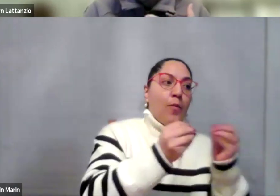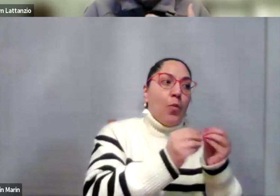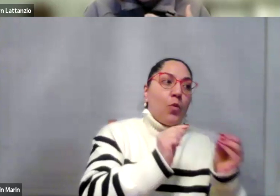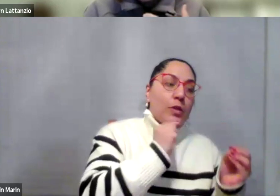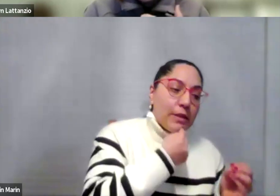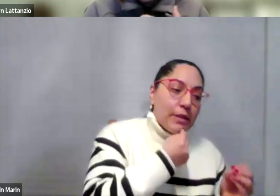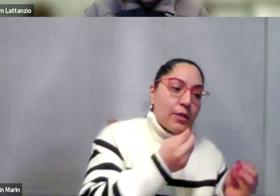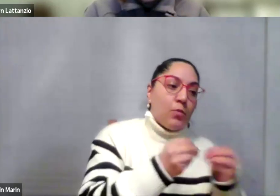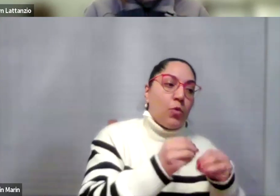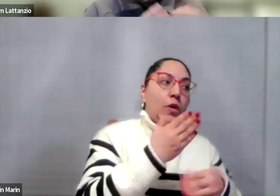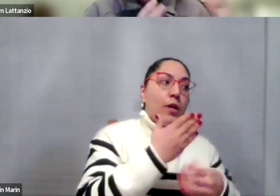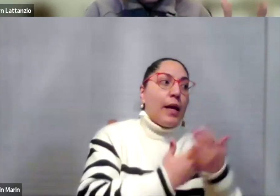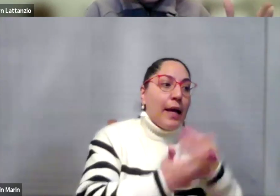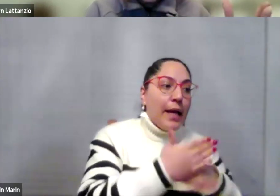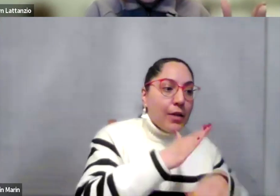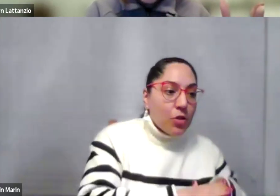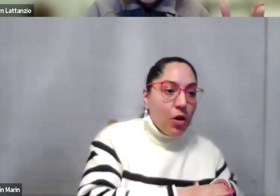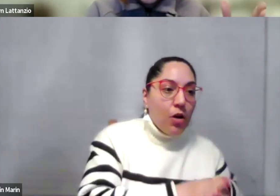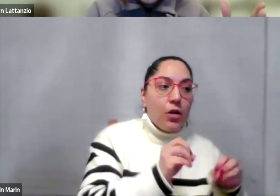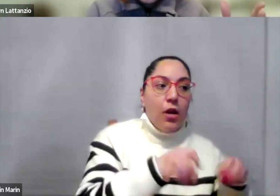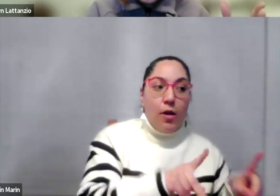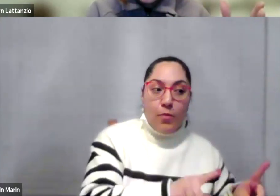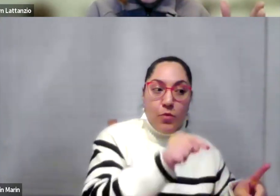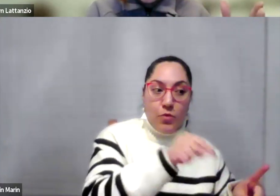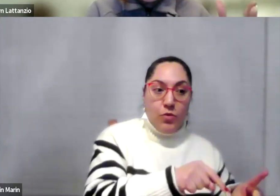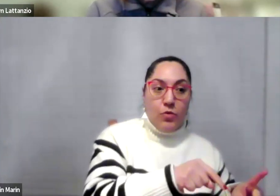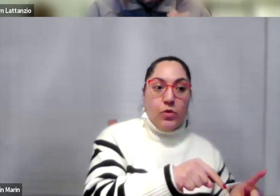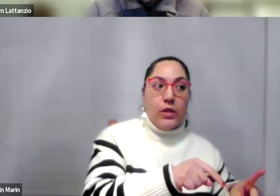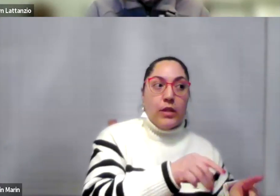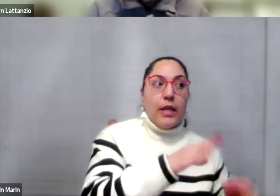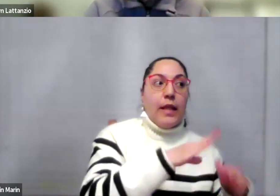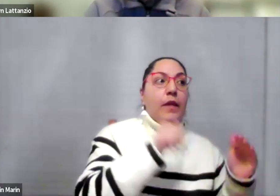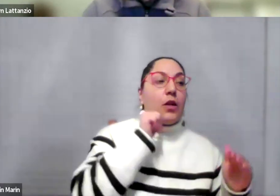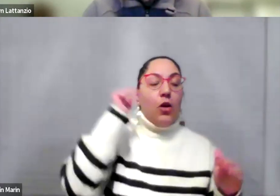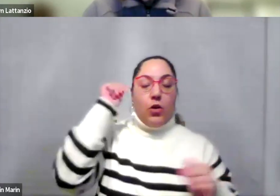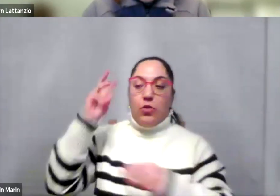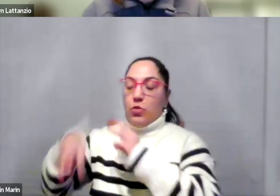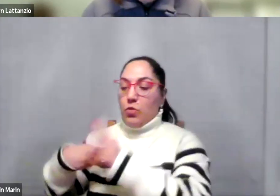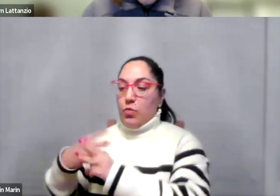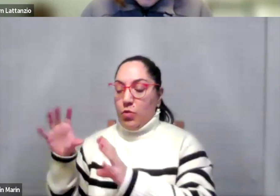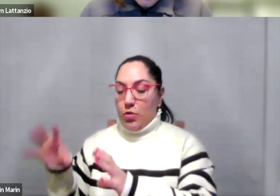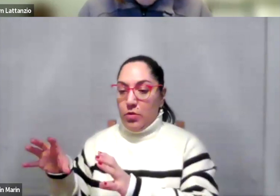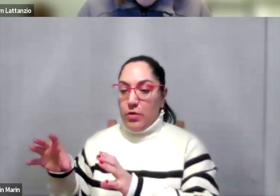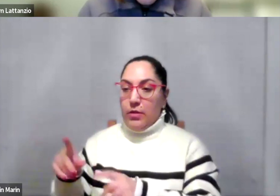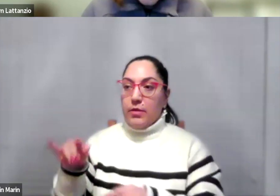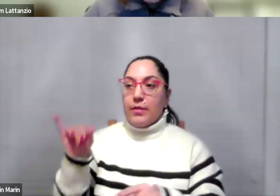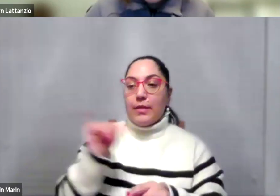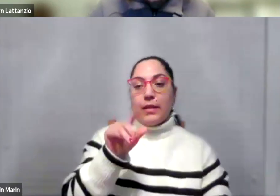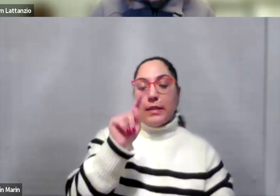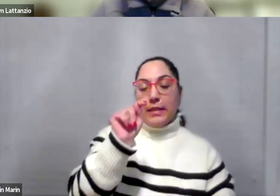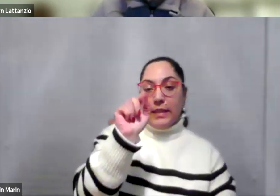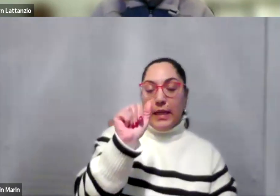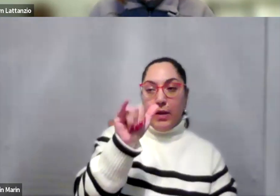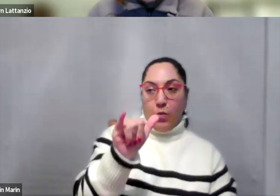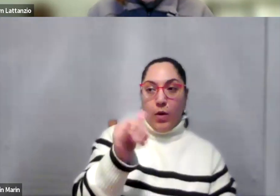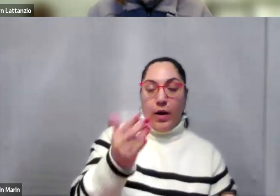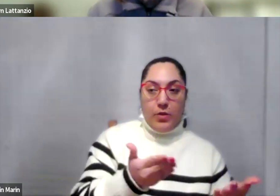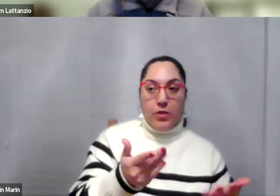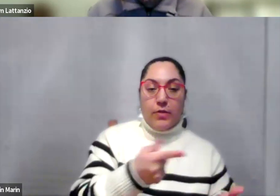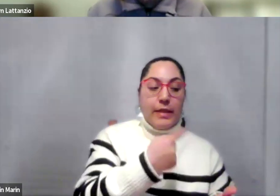more hands-on opportunity than one of the services in the adult world. And that includes TAY services, even though it says